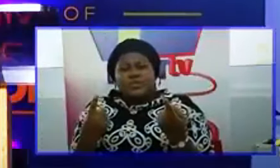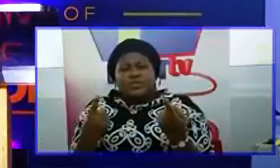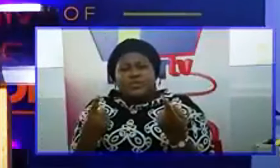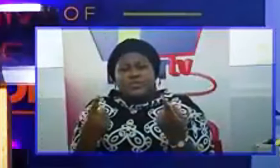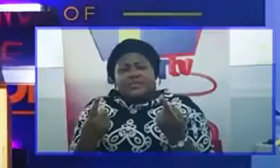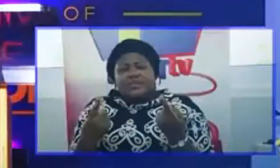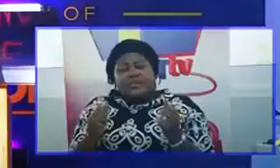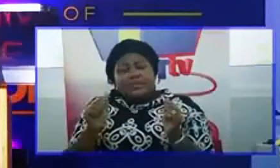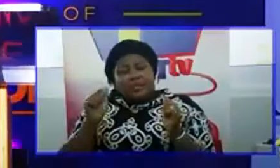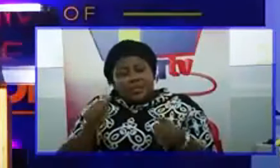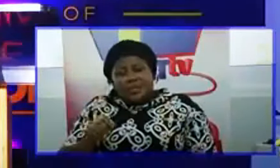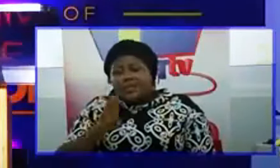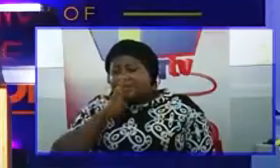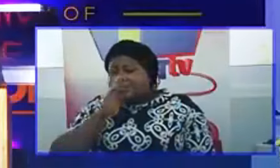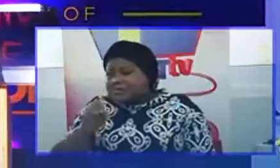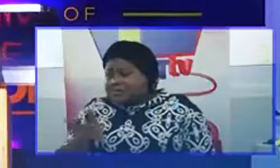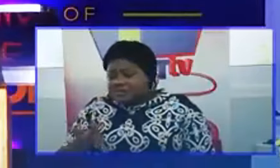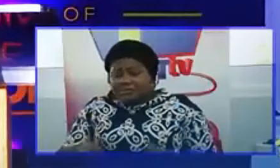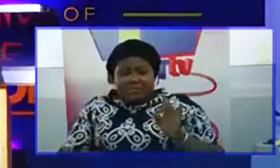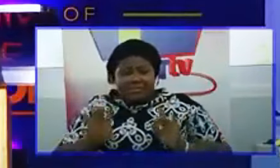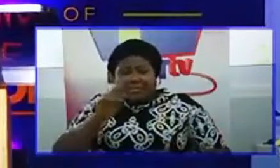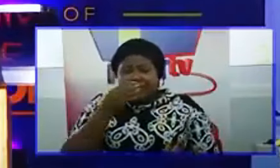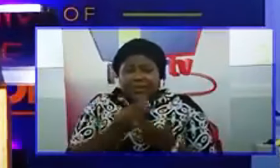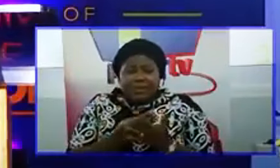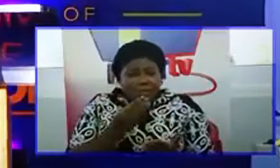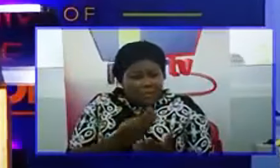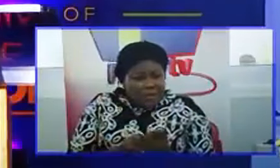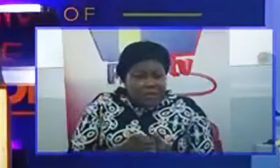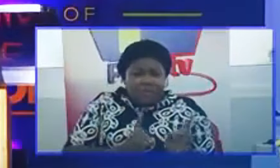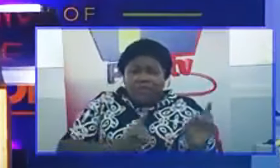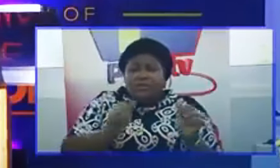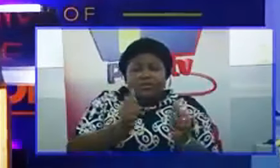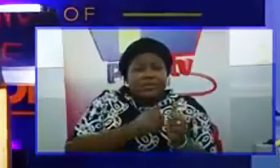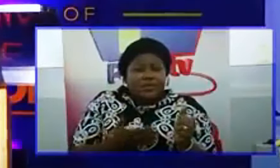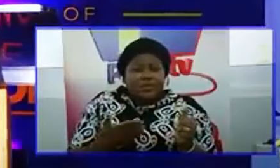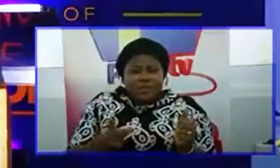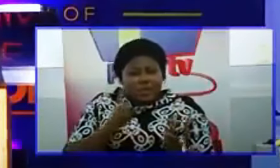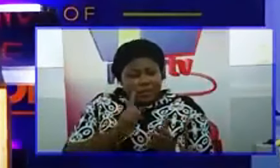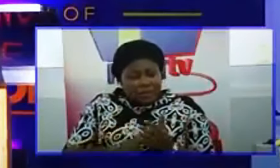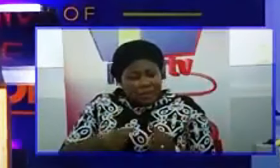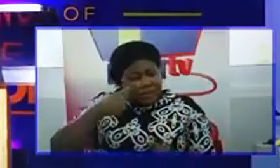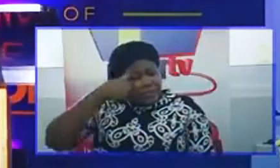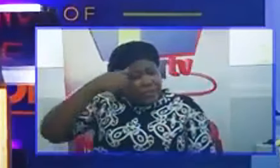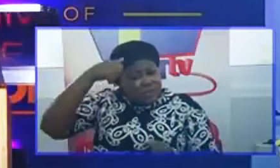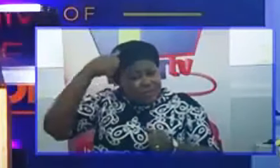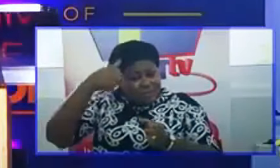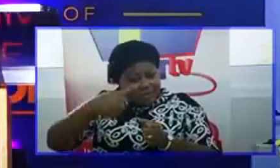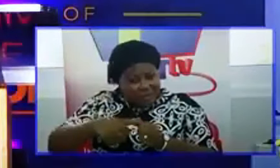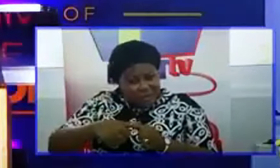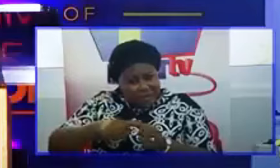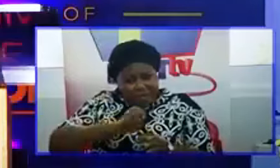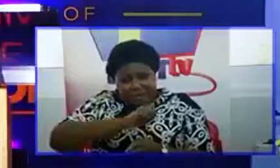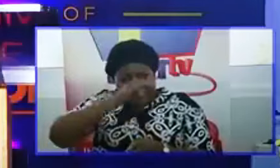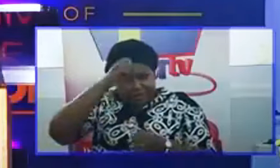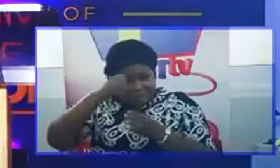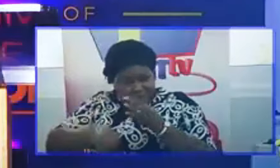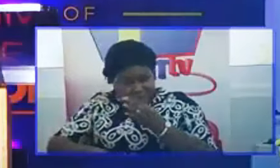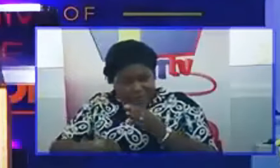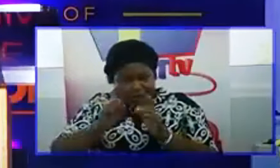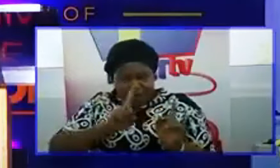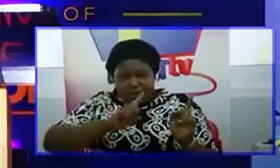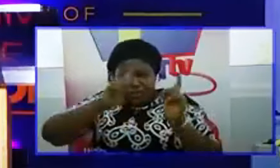be picking money here and there. But remember, at the close of the day, you'll be brought to